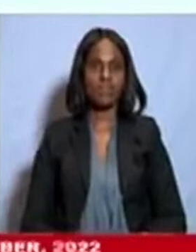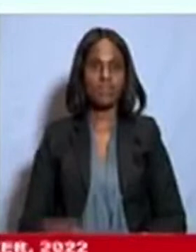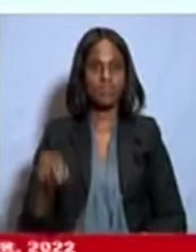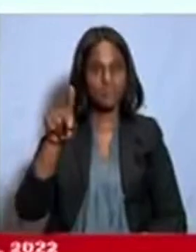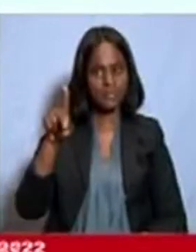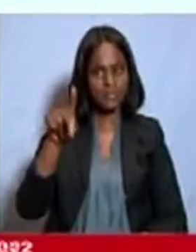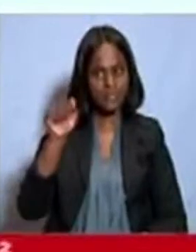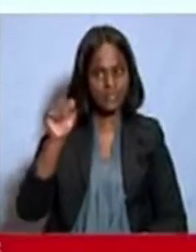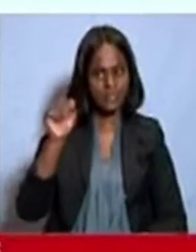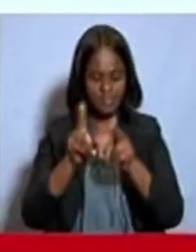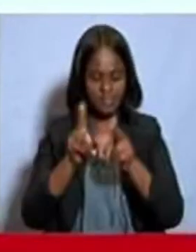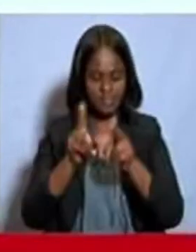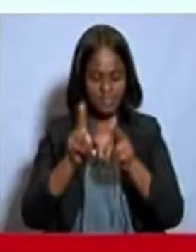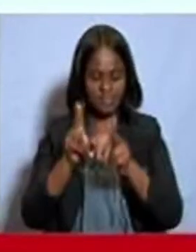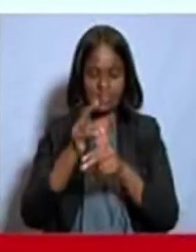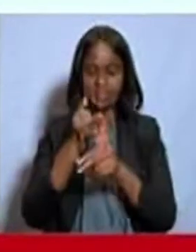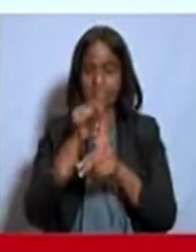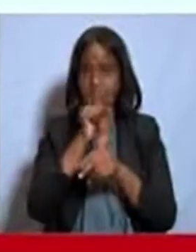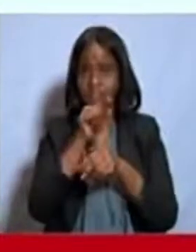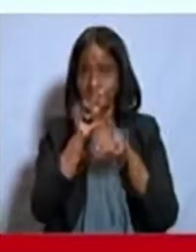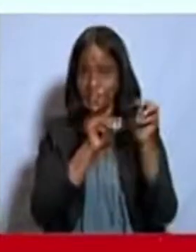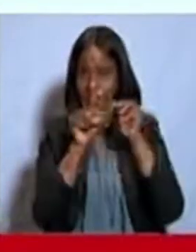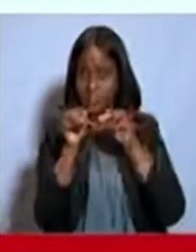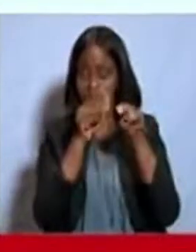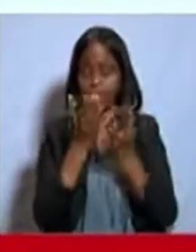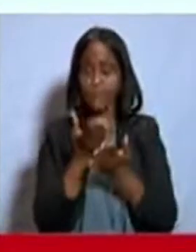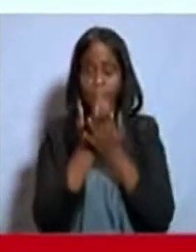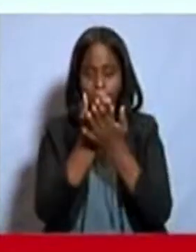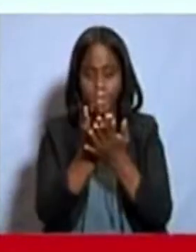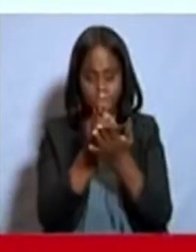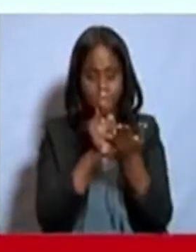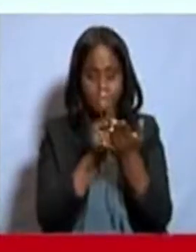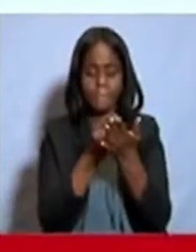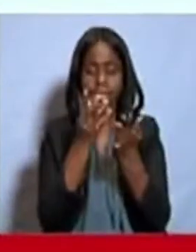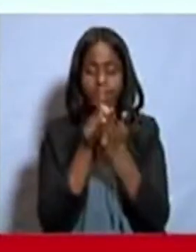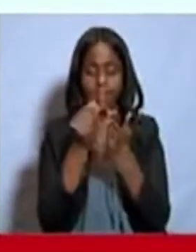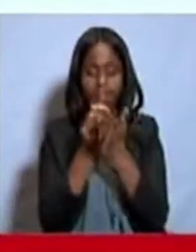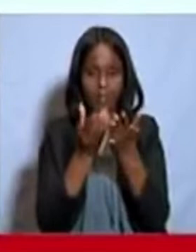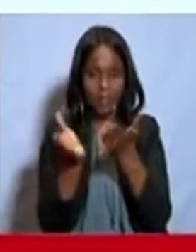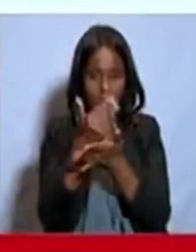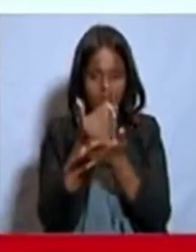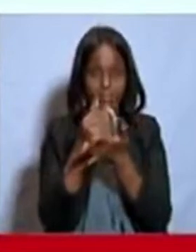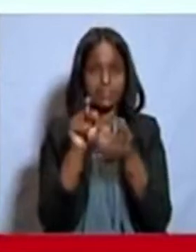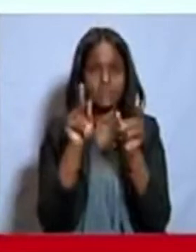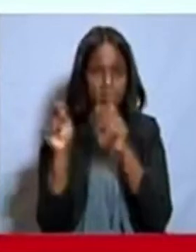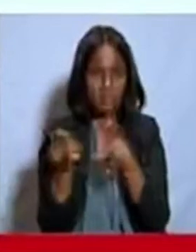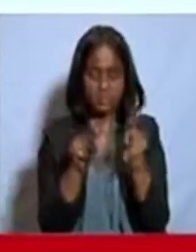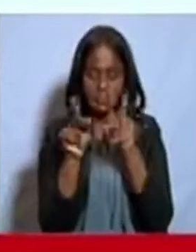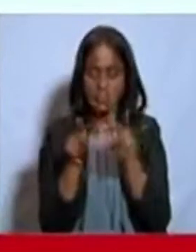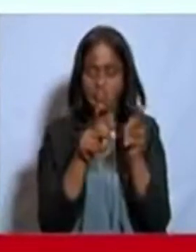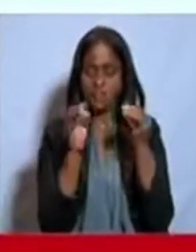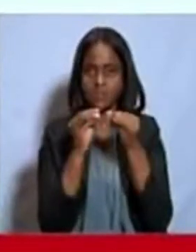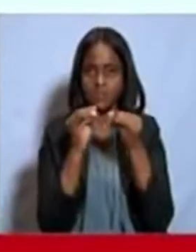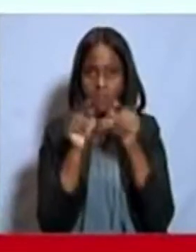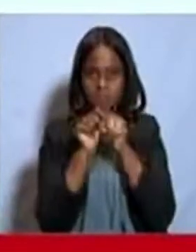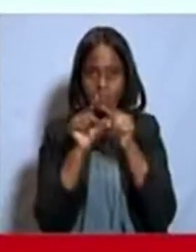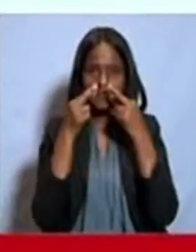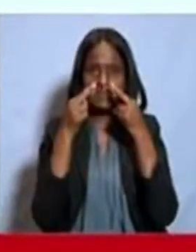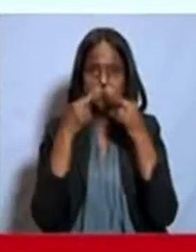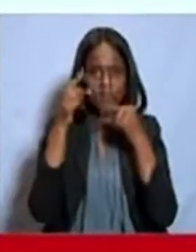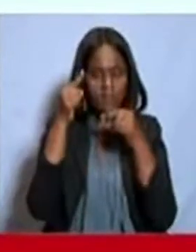Controlling Officer's response cause: management submits that recoveries are based on crop performance. As a